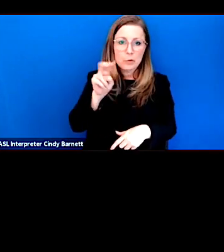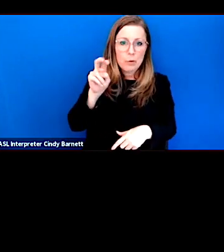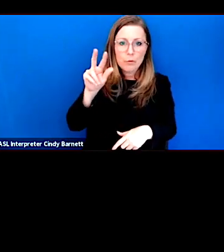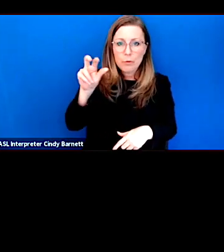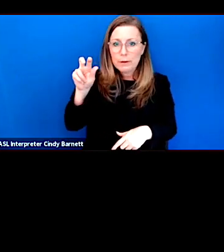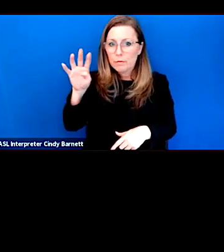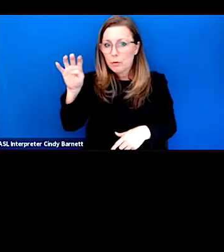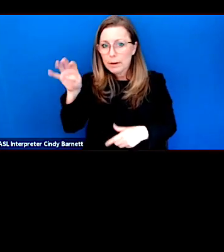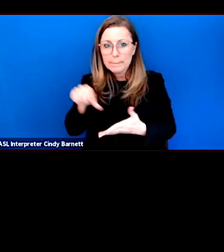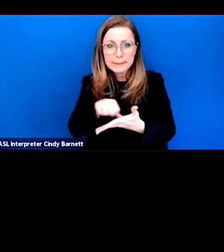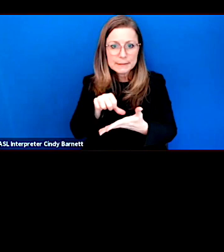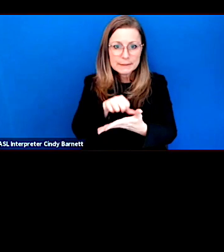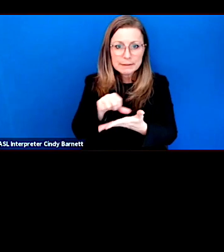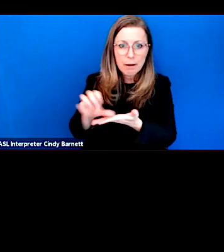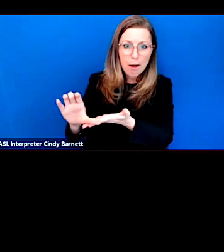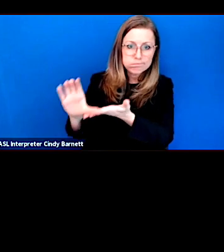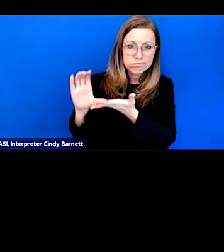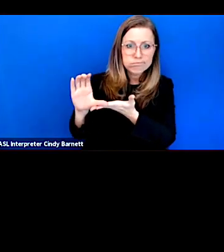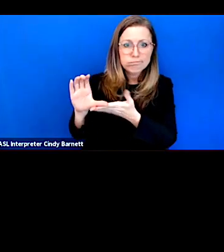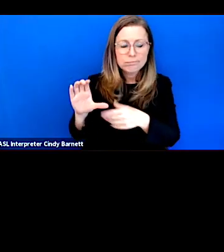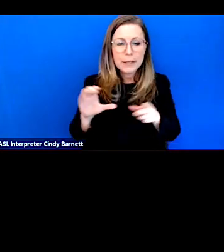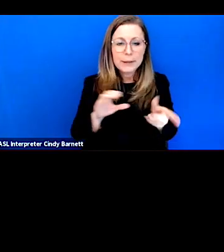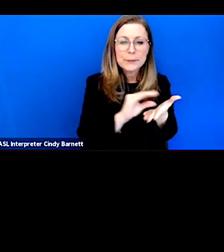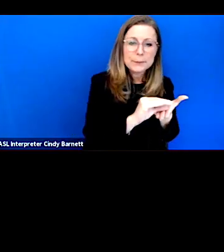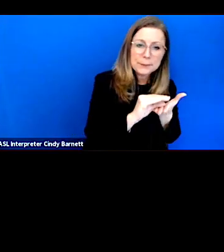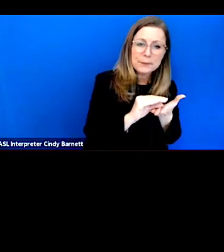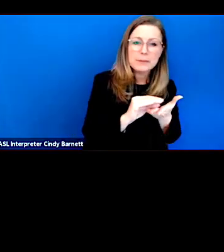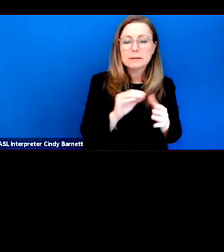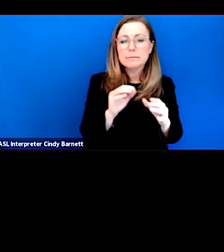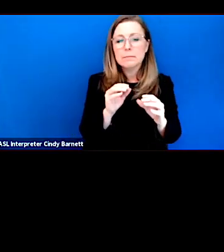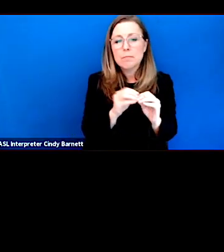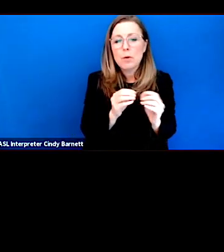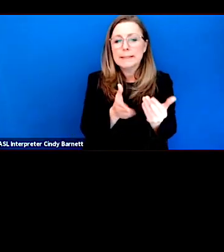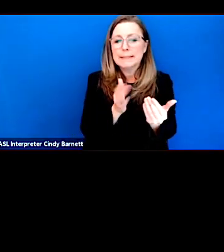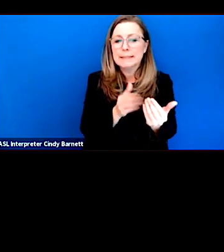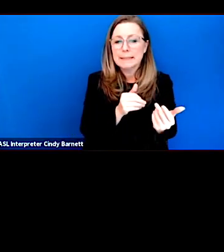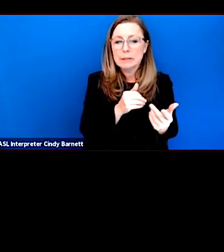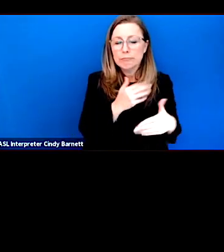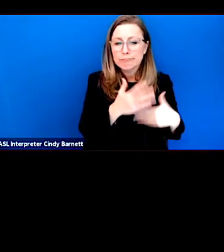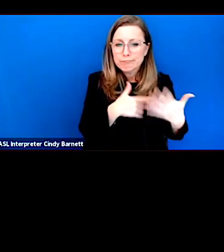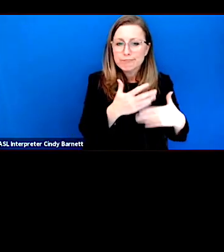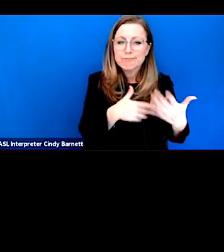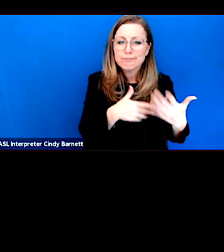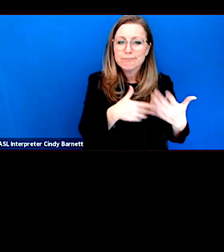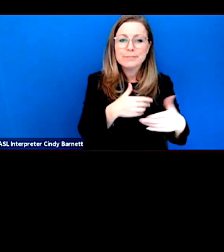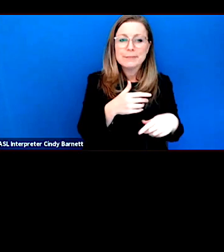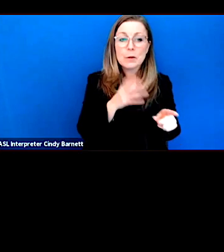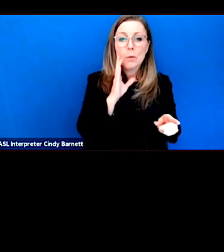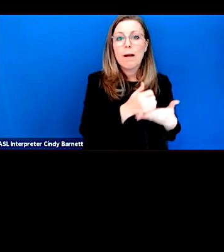that information, and it makes everything more manageable when you move forward to the next step in the process of coding.